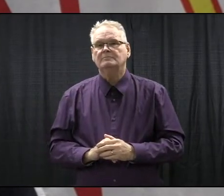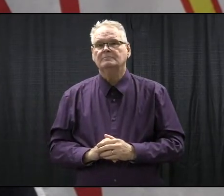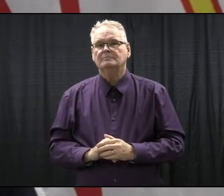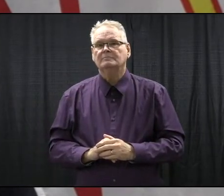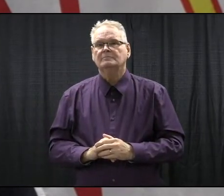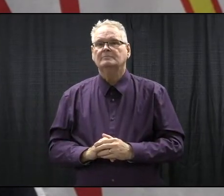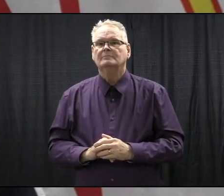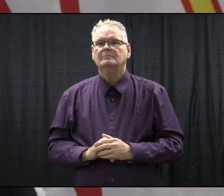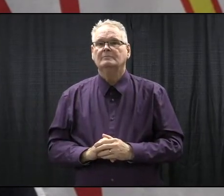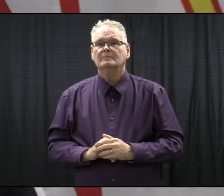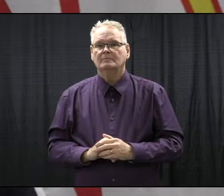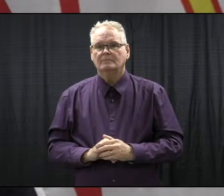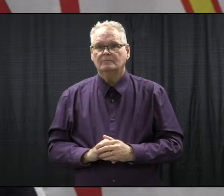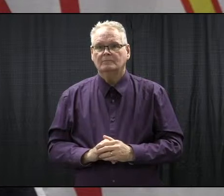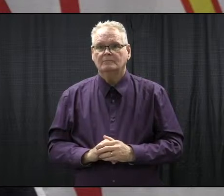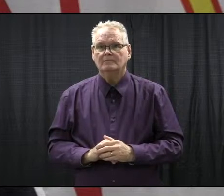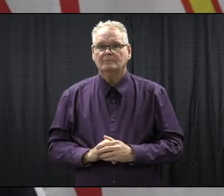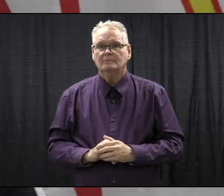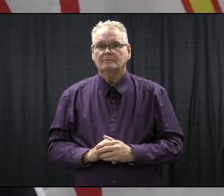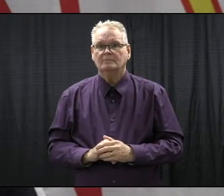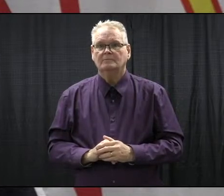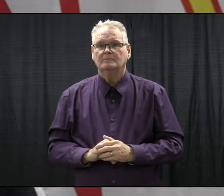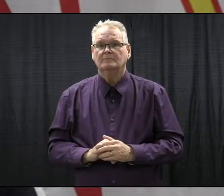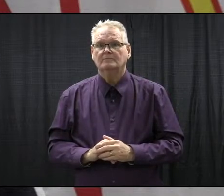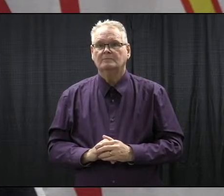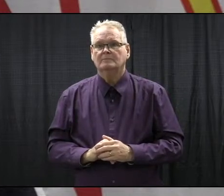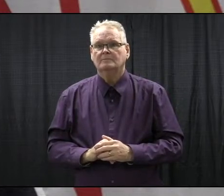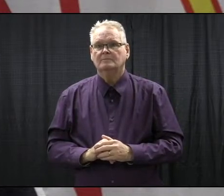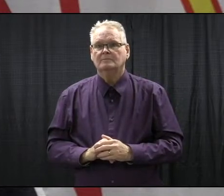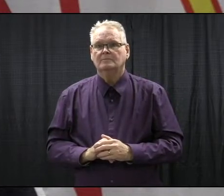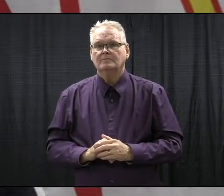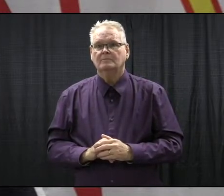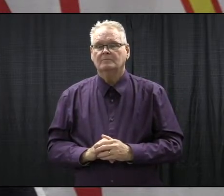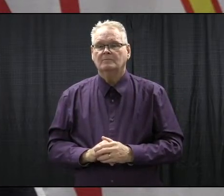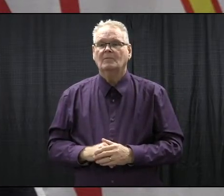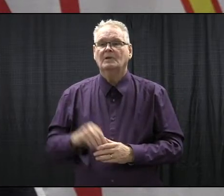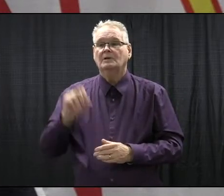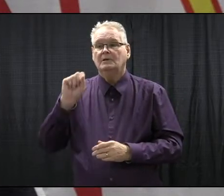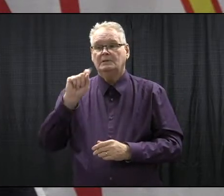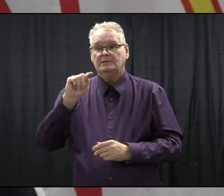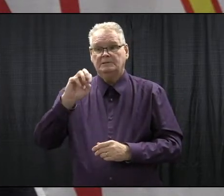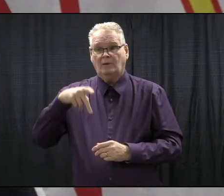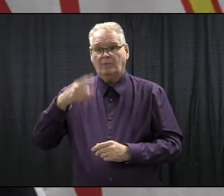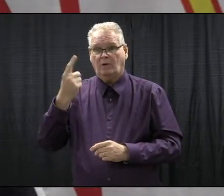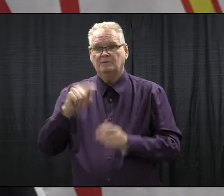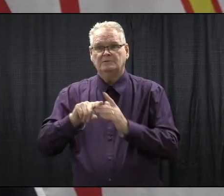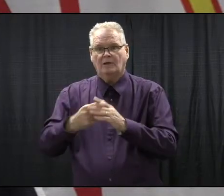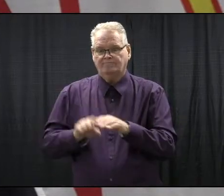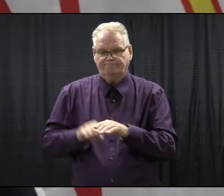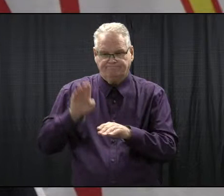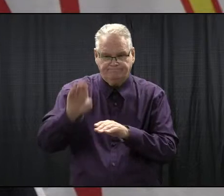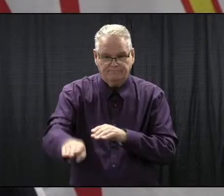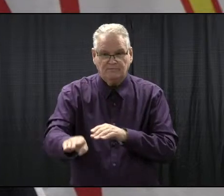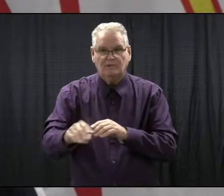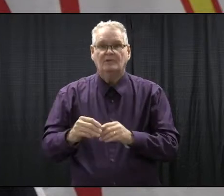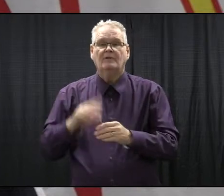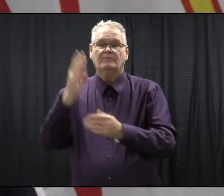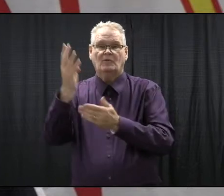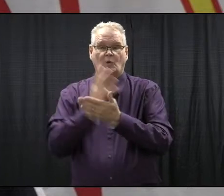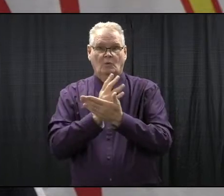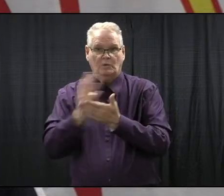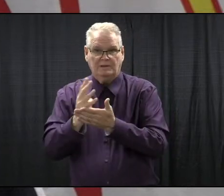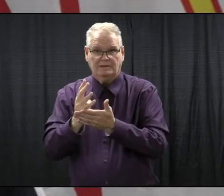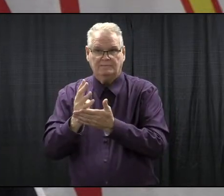As we move into the fourth week of Step 1 in our reopening plan, we continue to do well, both in epidemiology